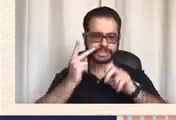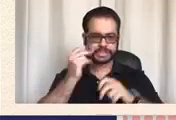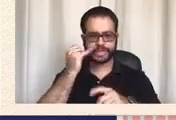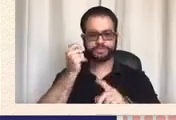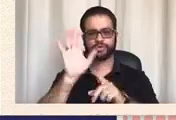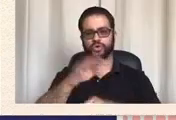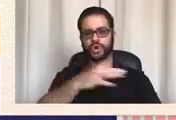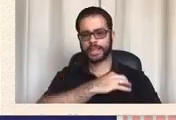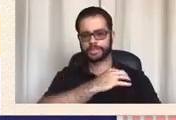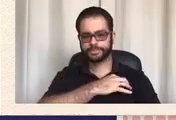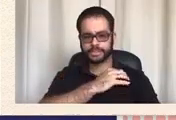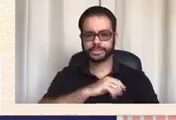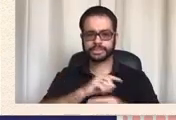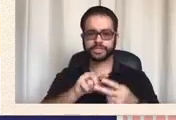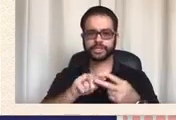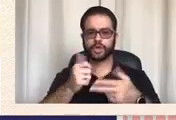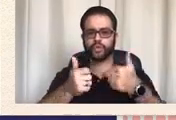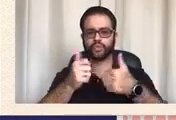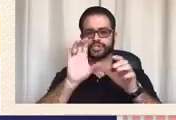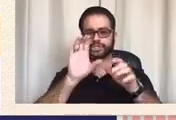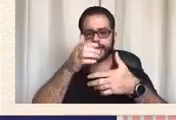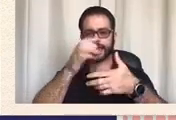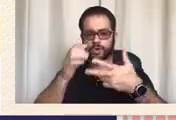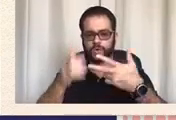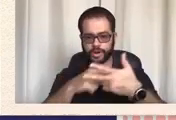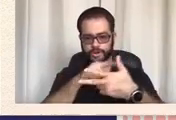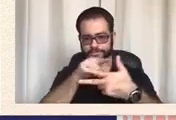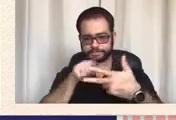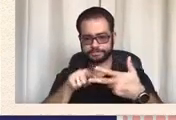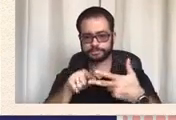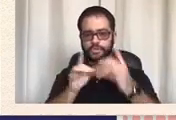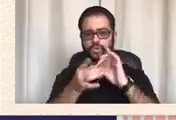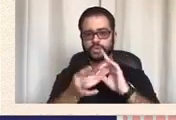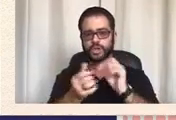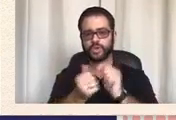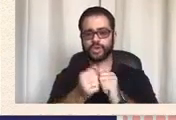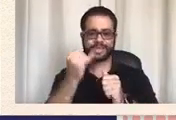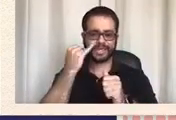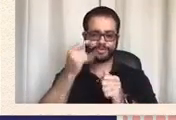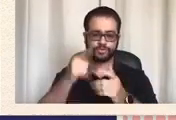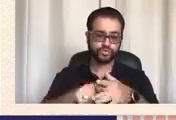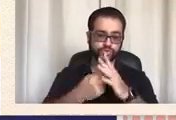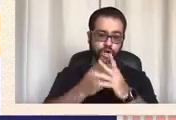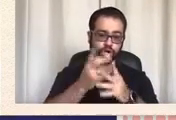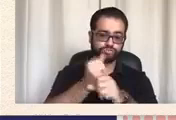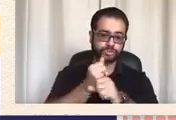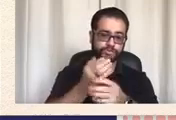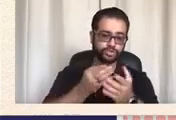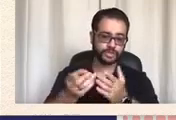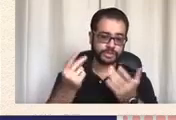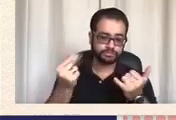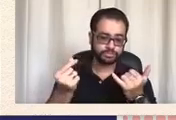which category you're assigned to in regards to how quickly you start receiving services.